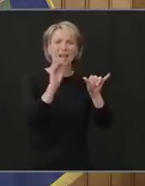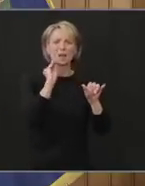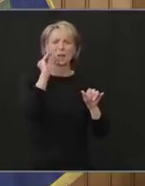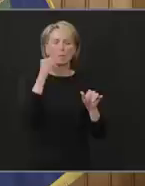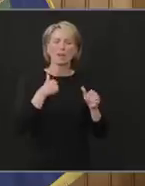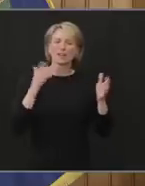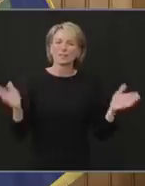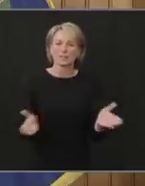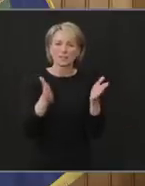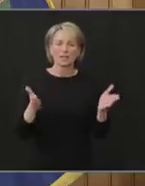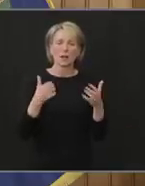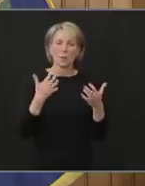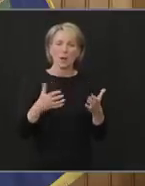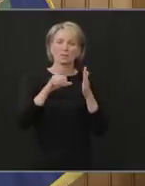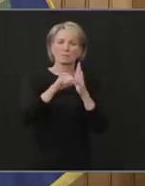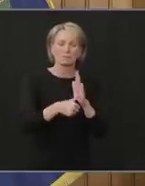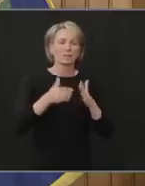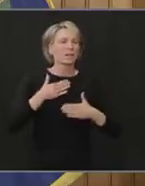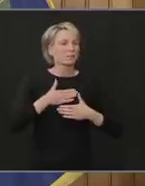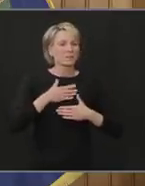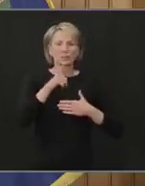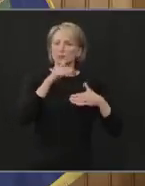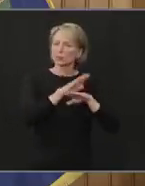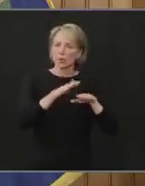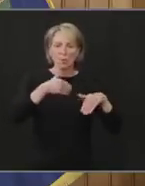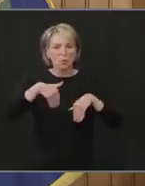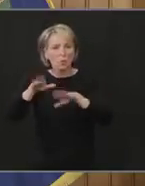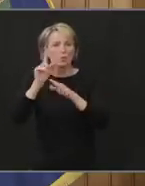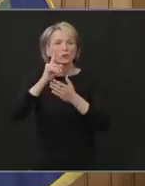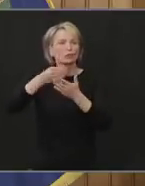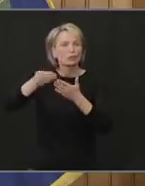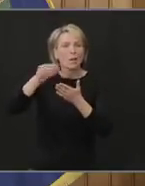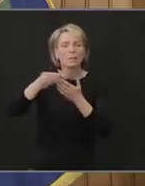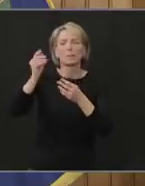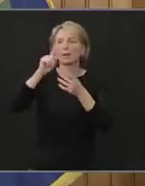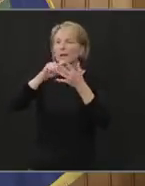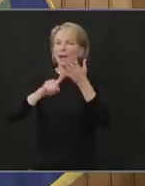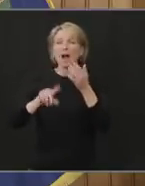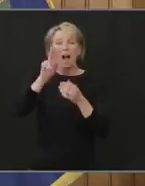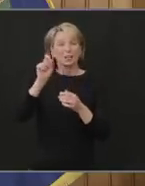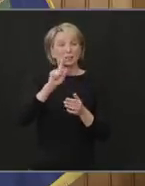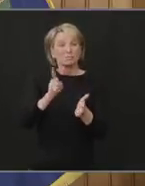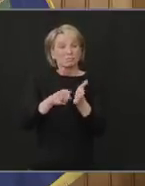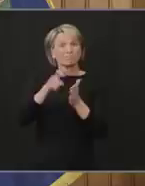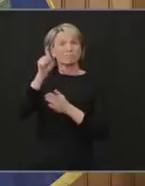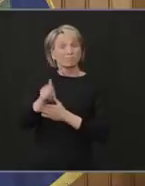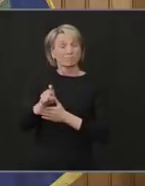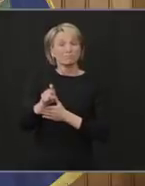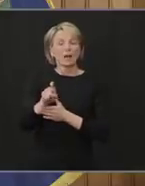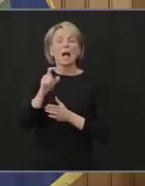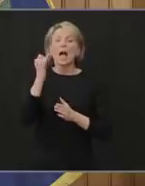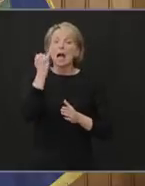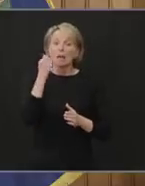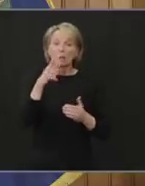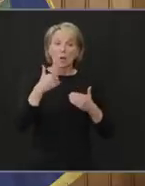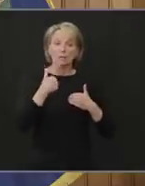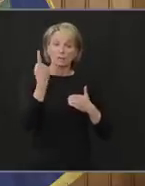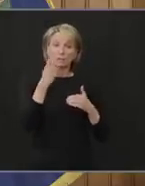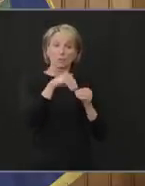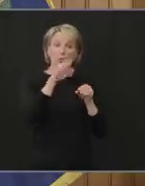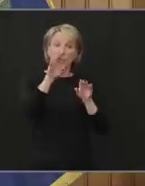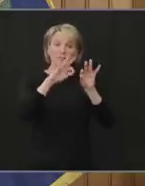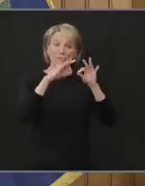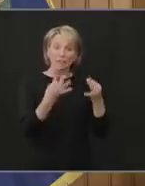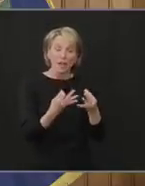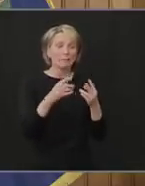go out for shopping or anything else. Unless you have to. If you have a trusted neighbor, you have a family member, have